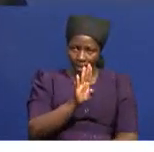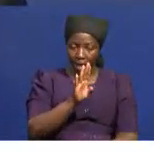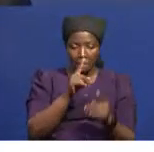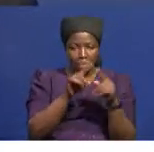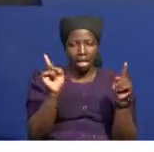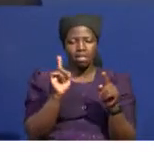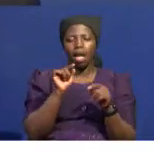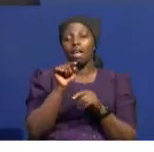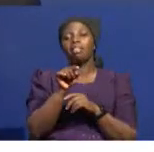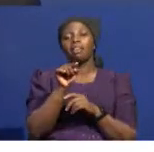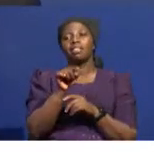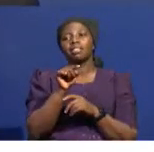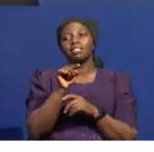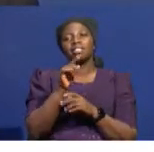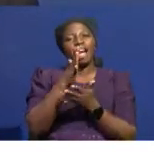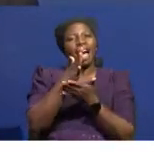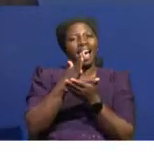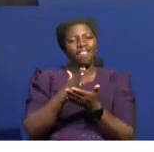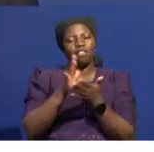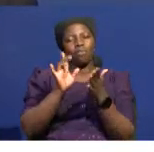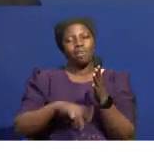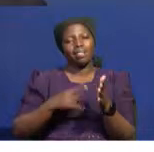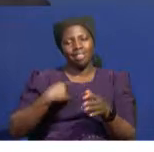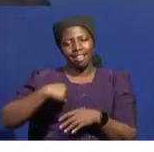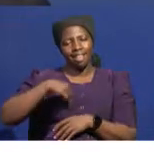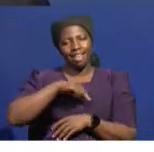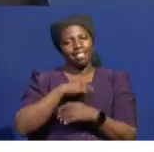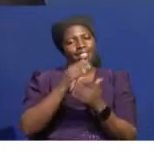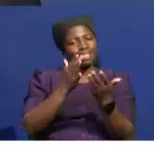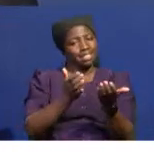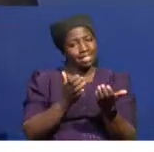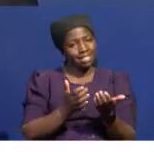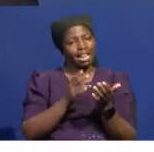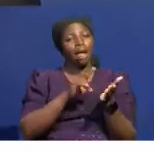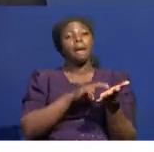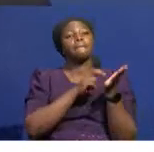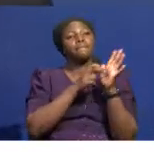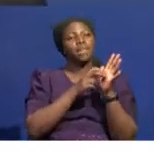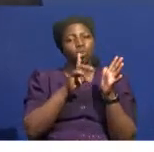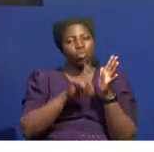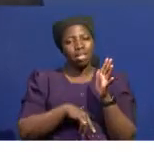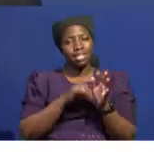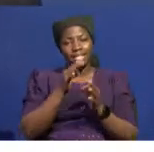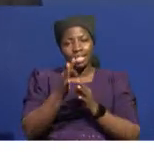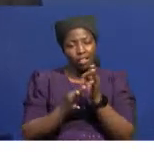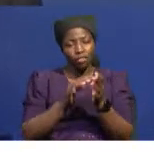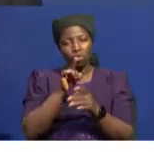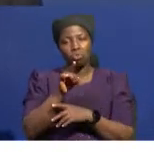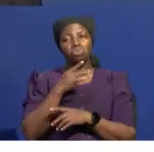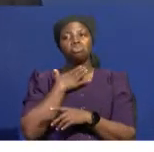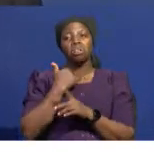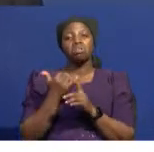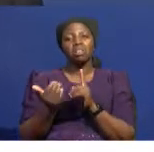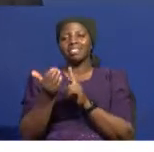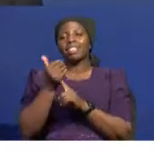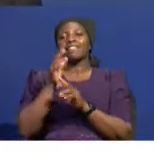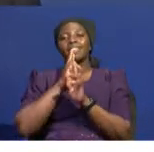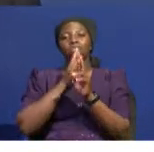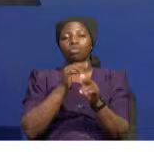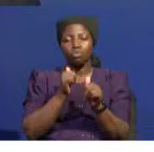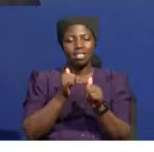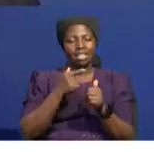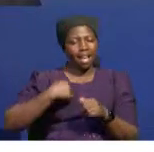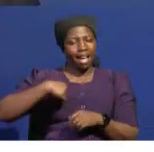it's still half of what we needed. So it means that if you want still get the result that we